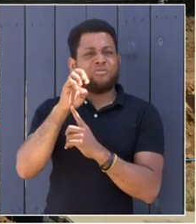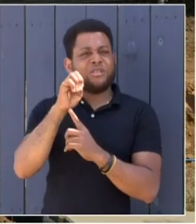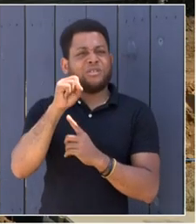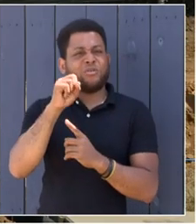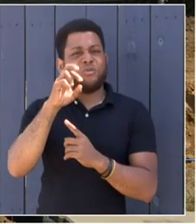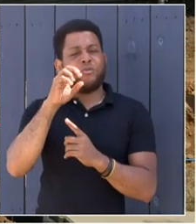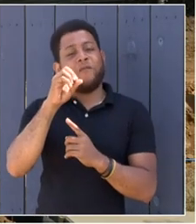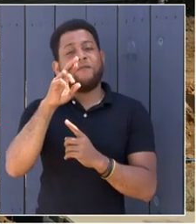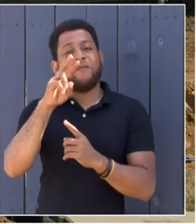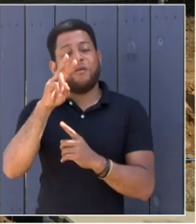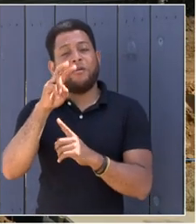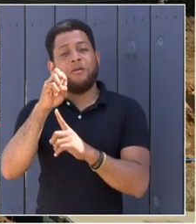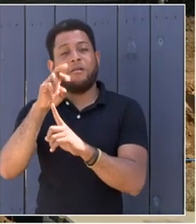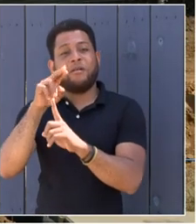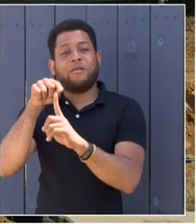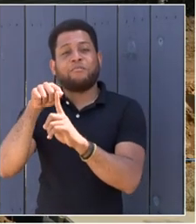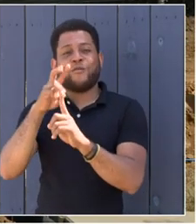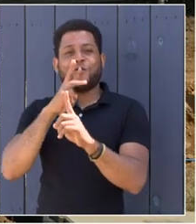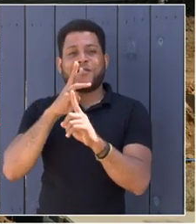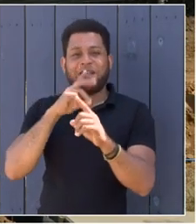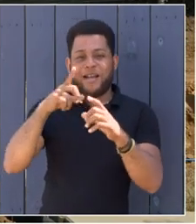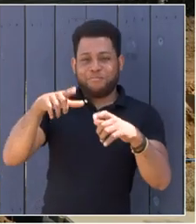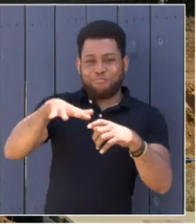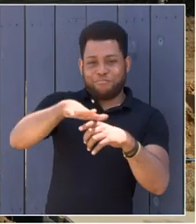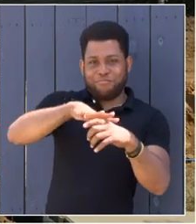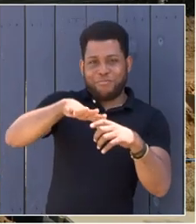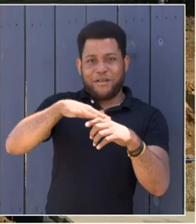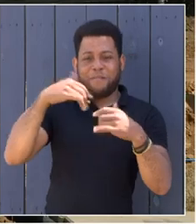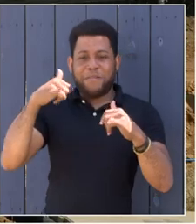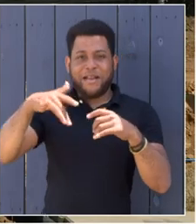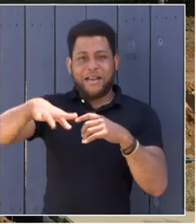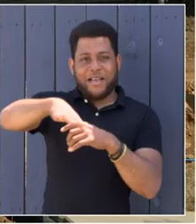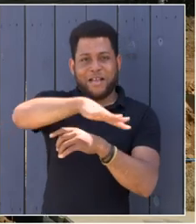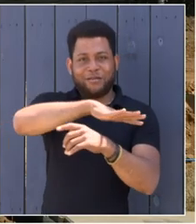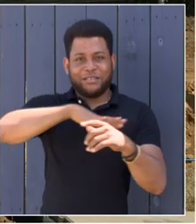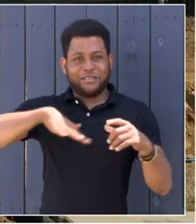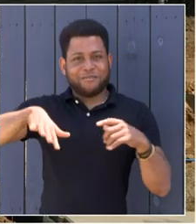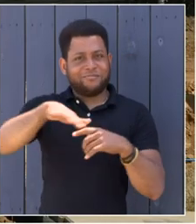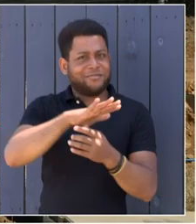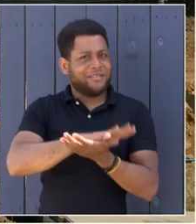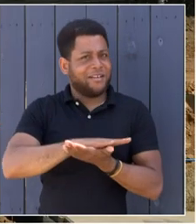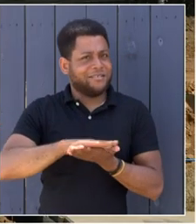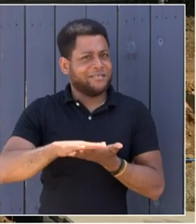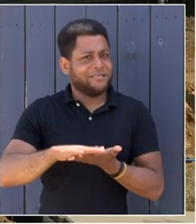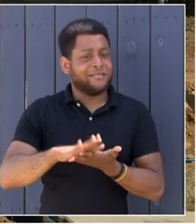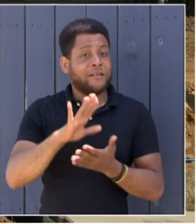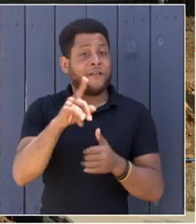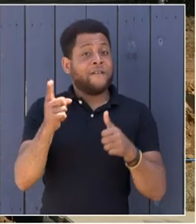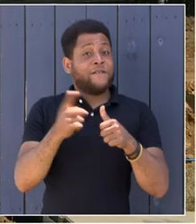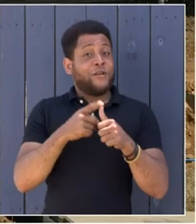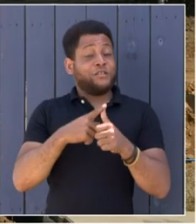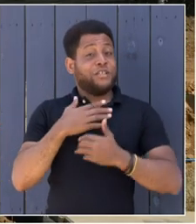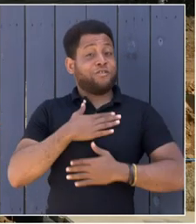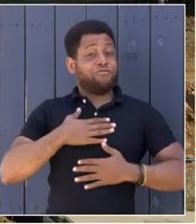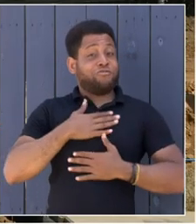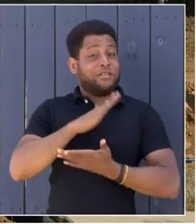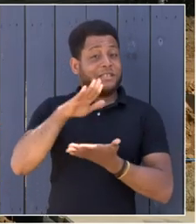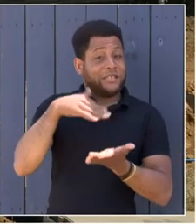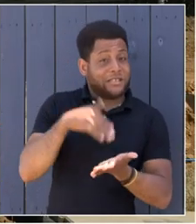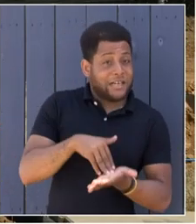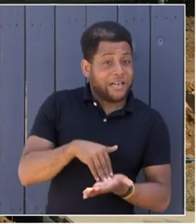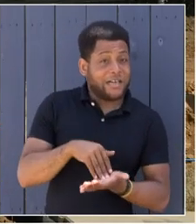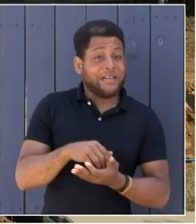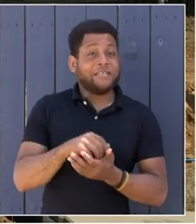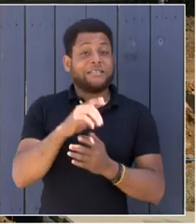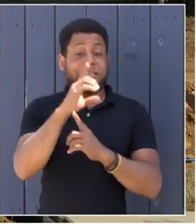the first in a series of openings. First, the Reservoir Park Recreation Center that Councilmember